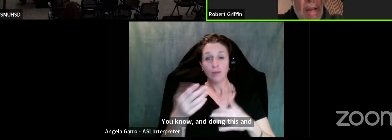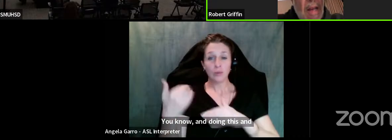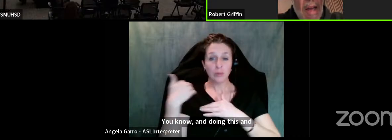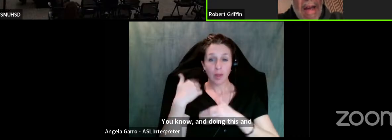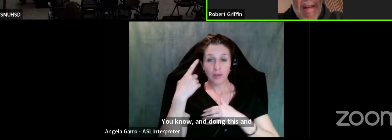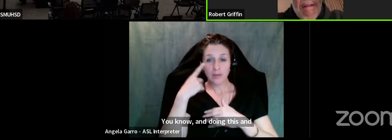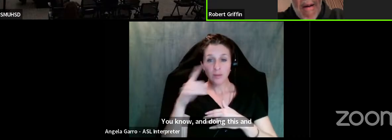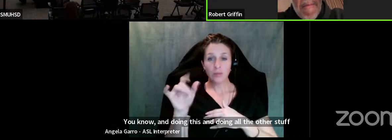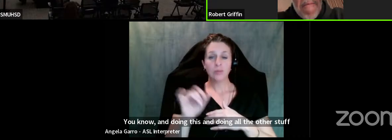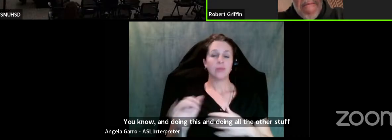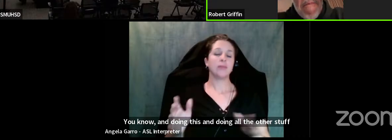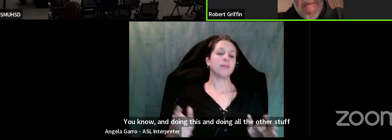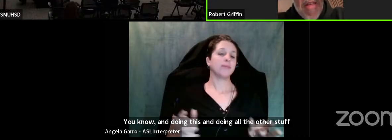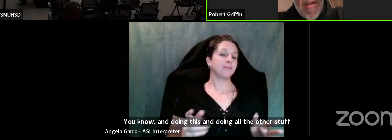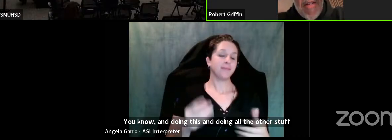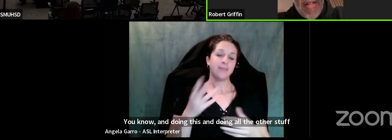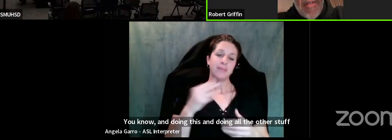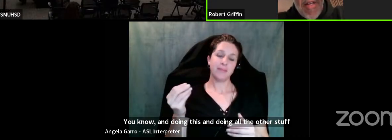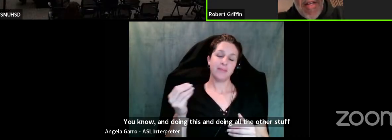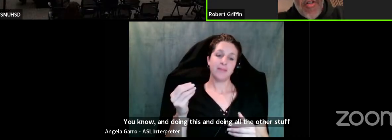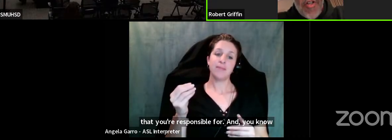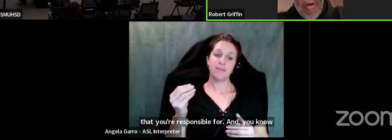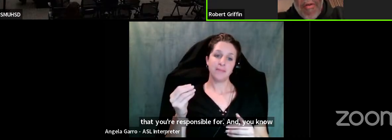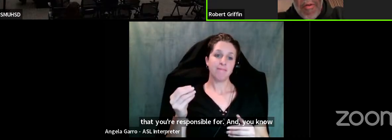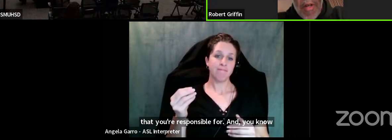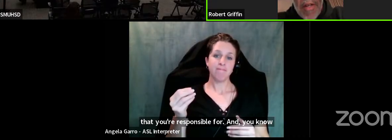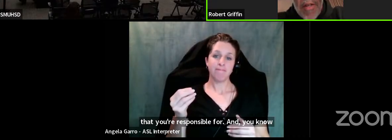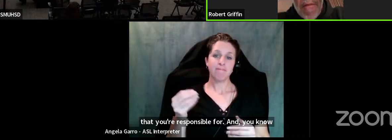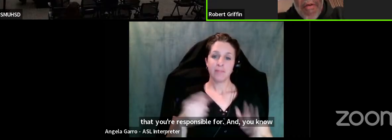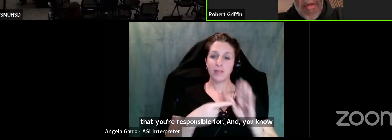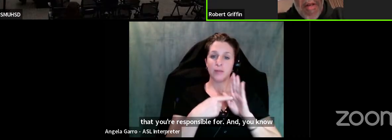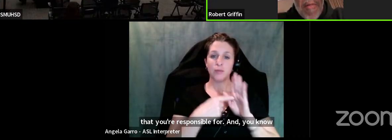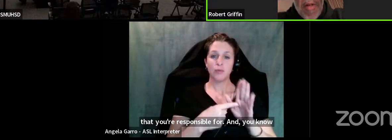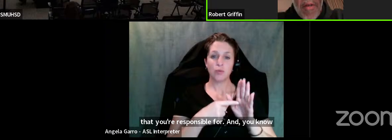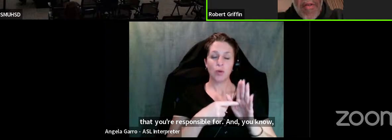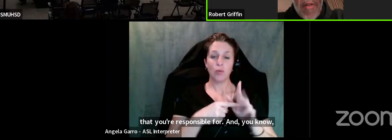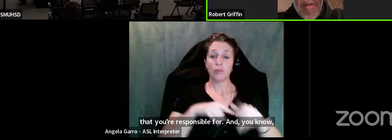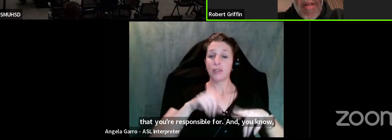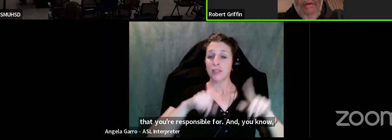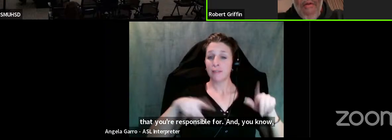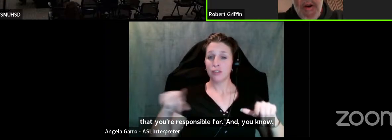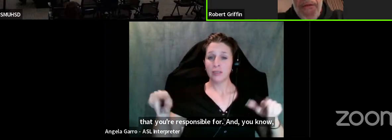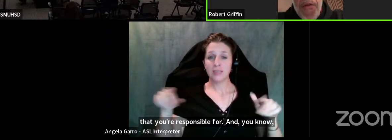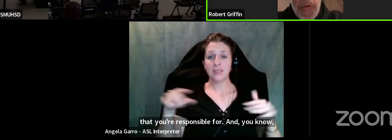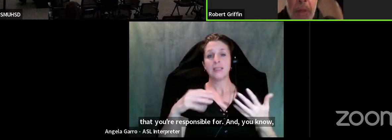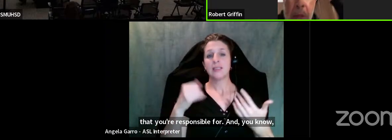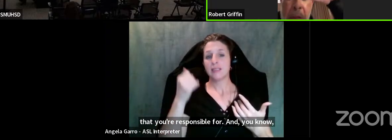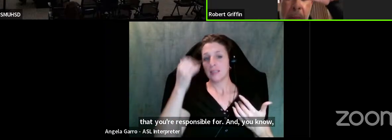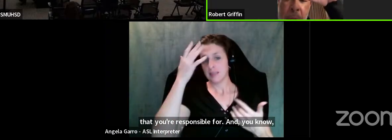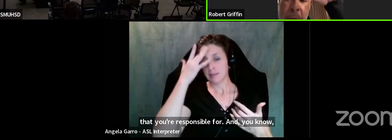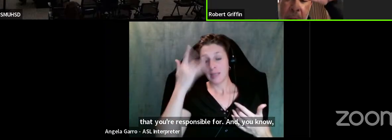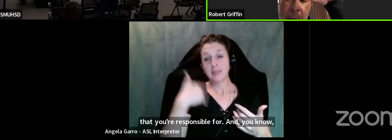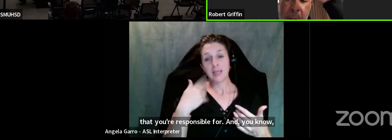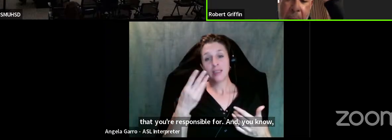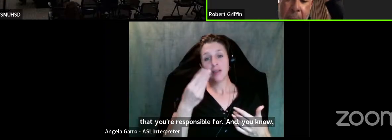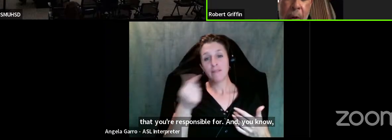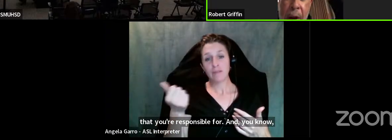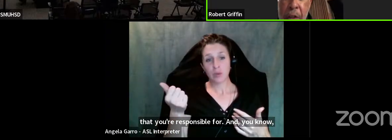for. And it shows a diversity, because there were a few